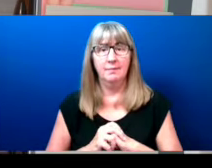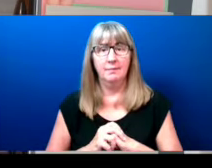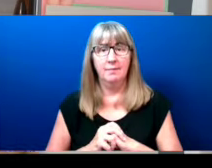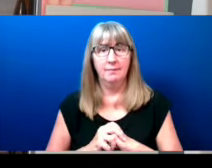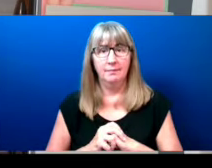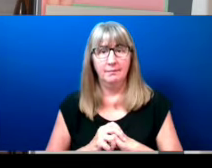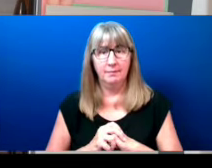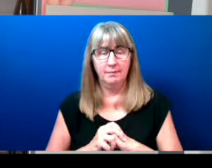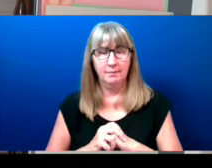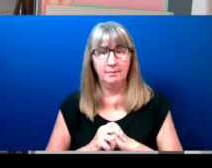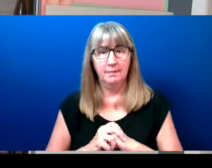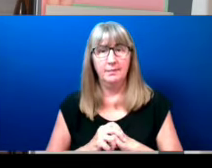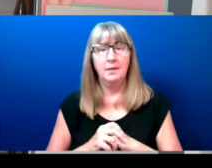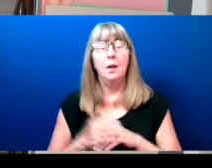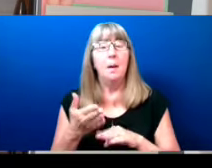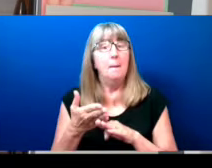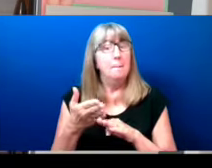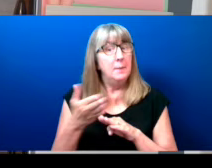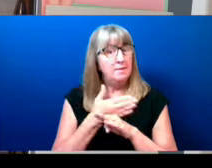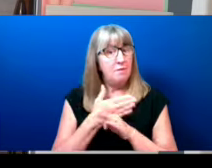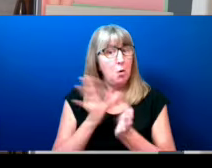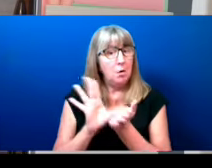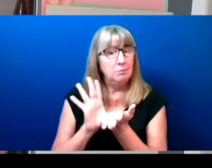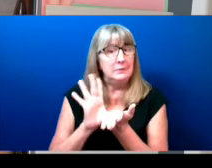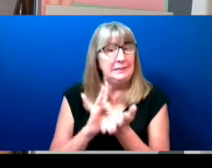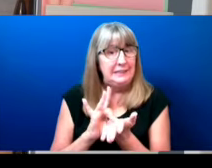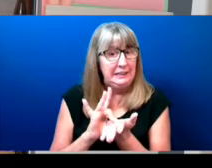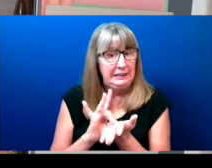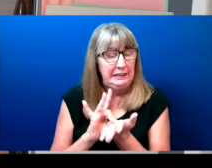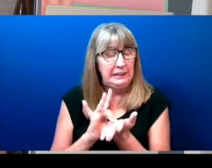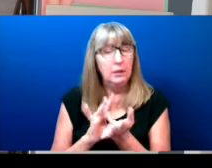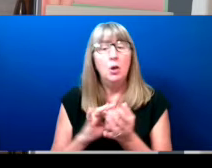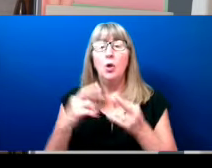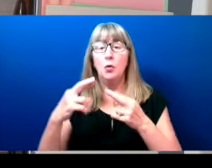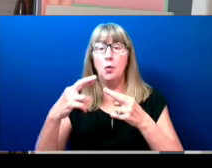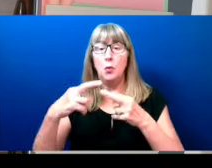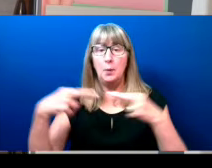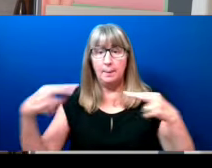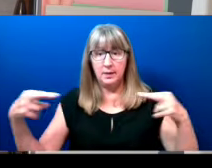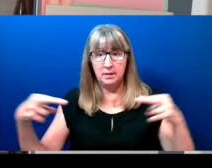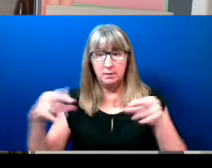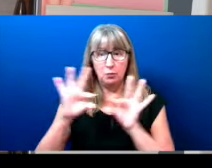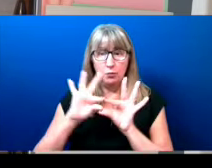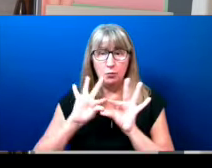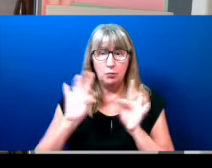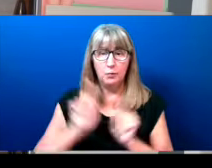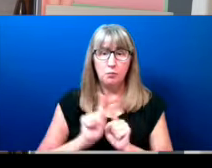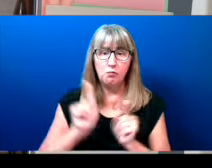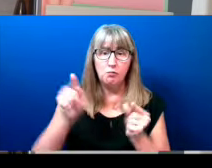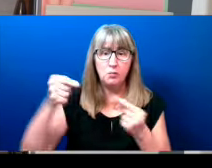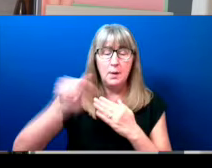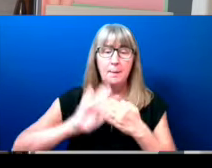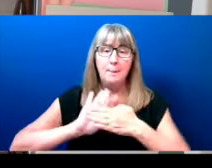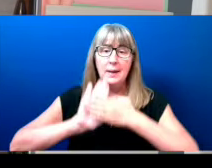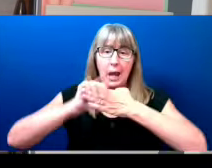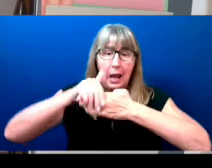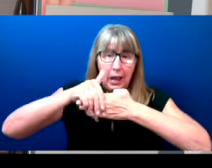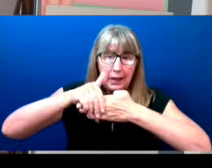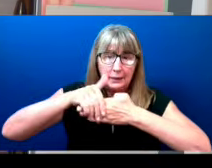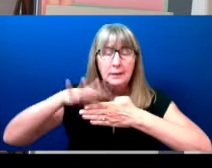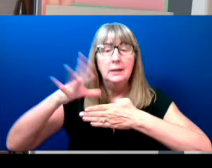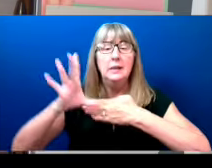And then before I glue the specialty paper on, I tucked the ribbon underneath and glued it